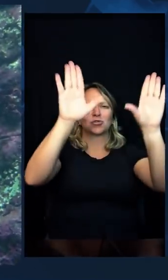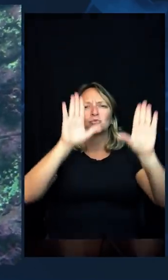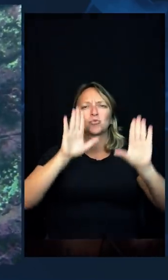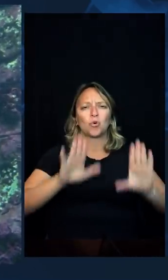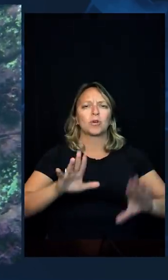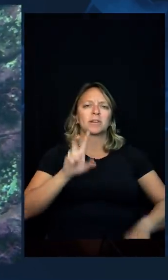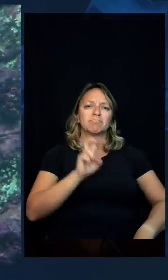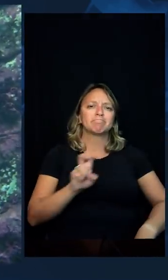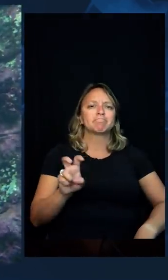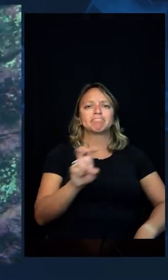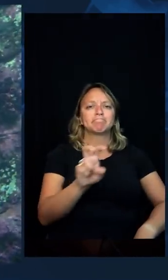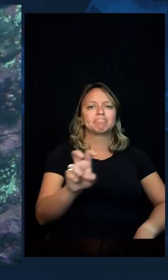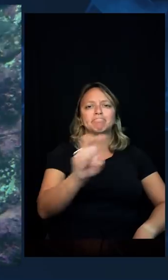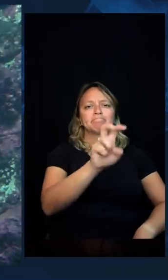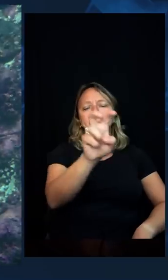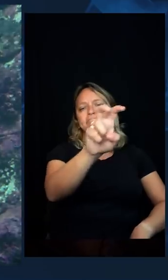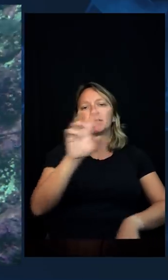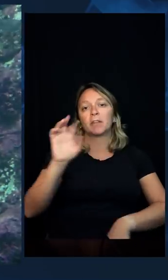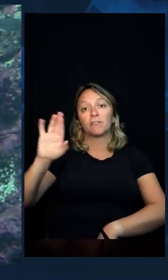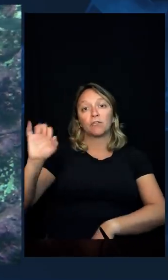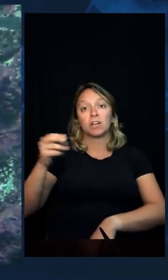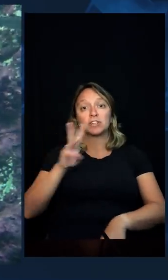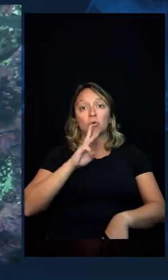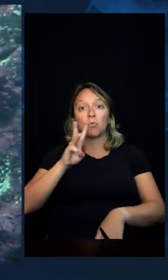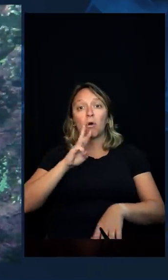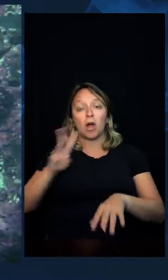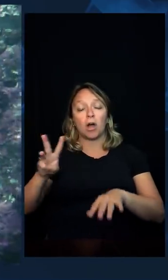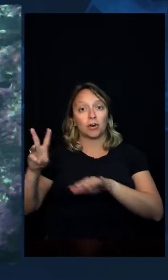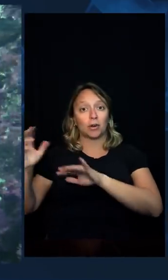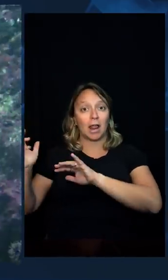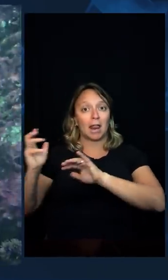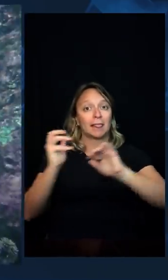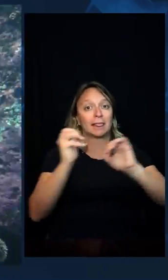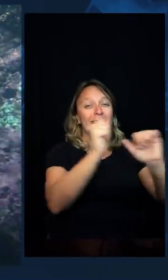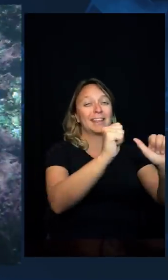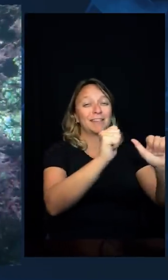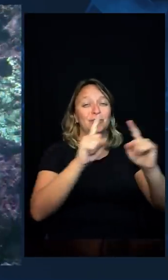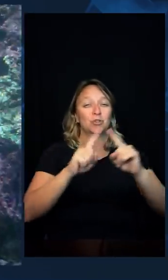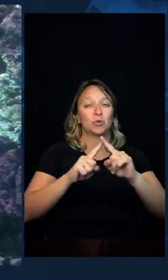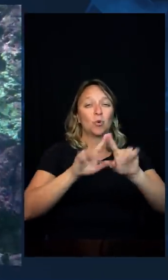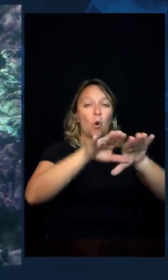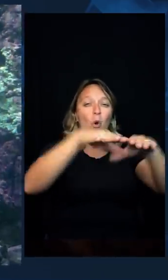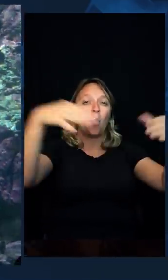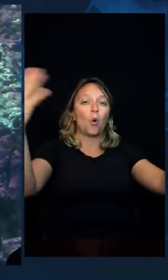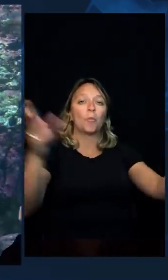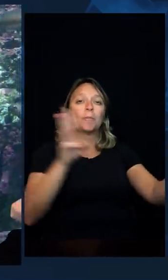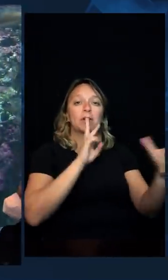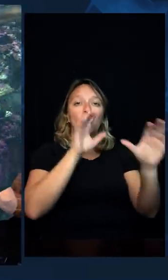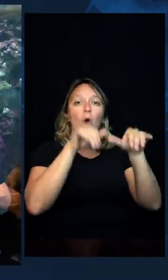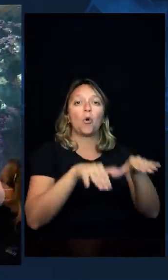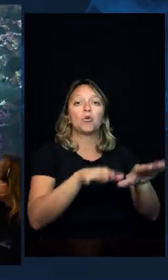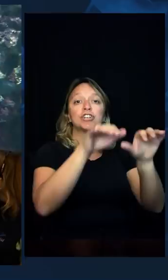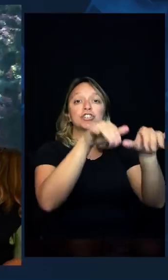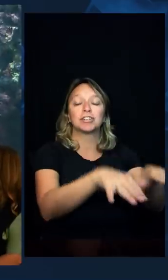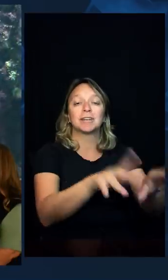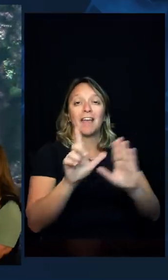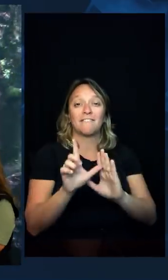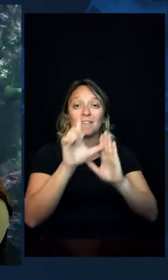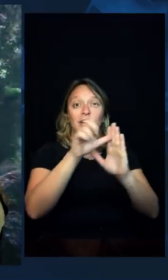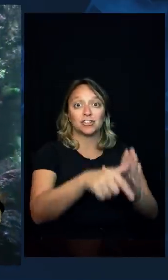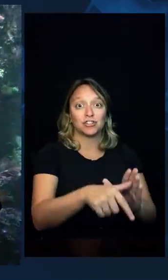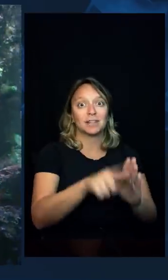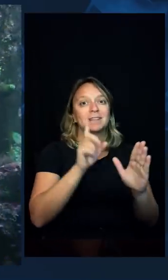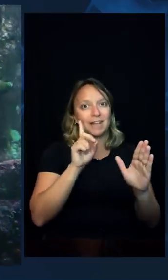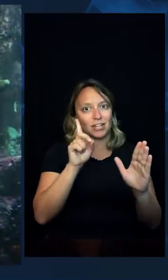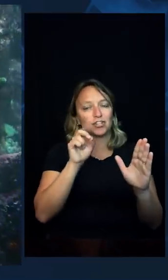freshwater and swimming all the way out to the open ocean. Eventually, they even swim back